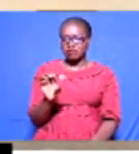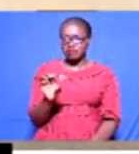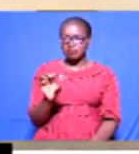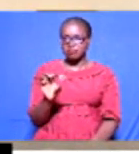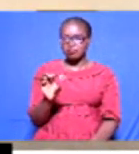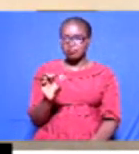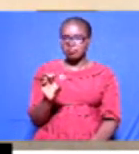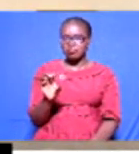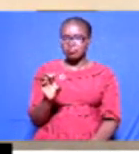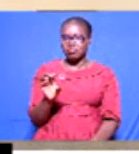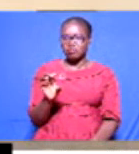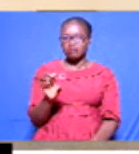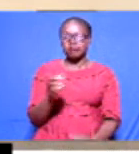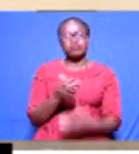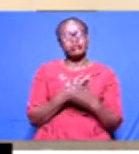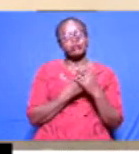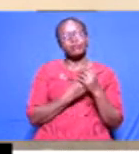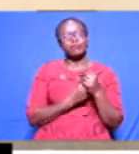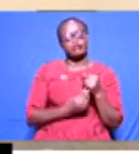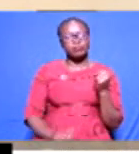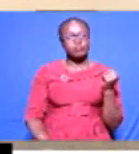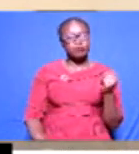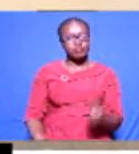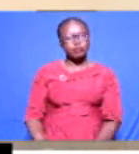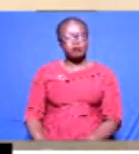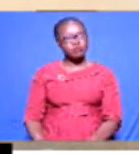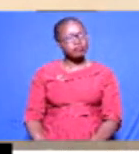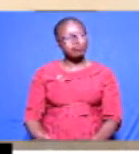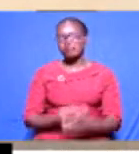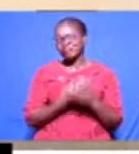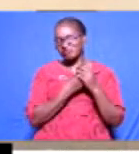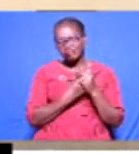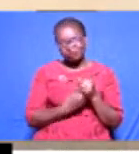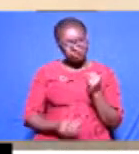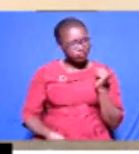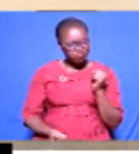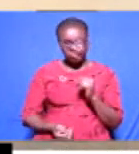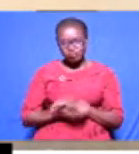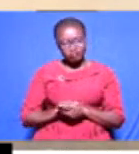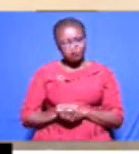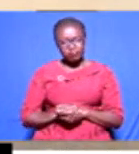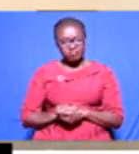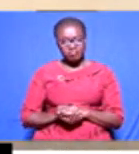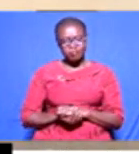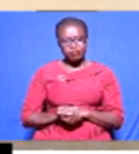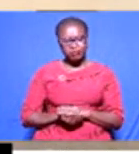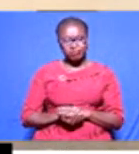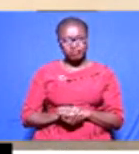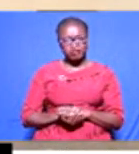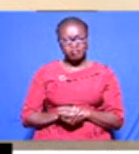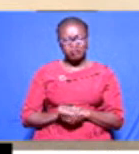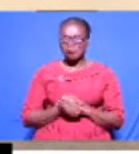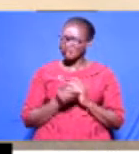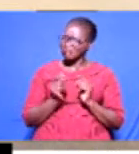are disastrous. They are disastrous. They are pain in very many